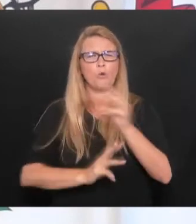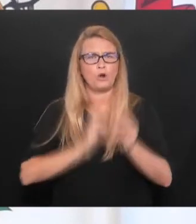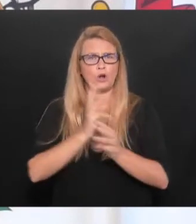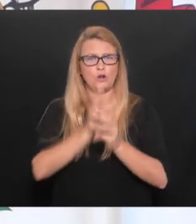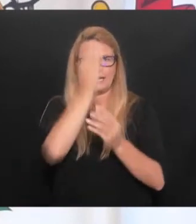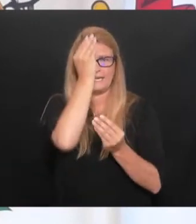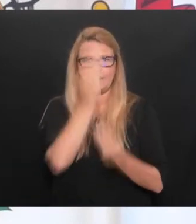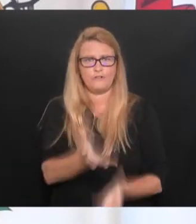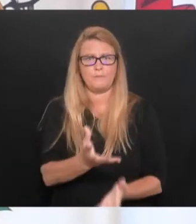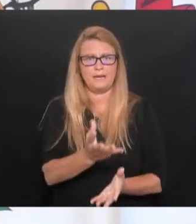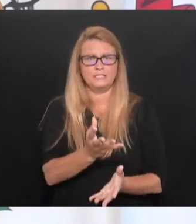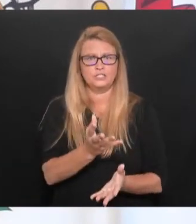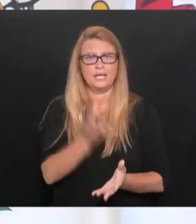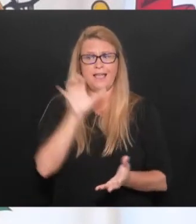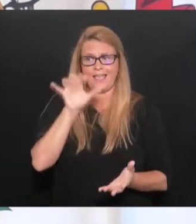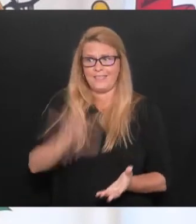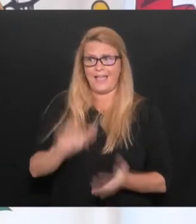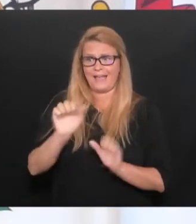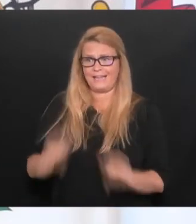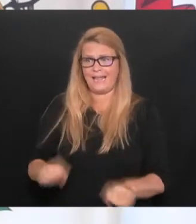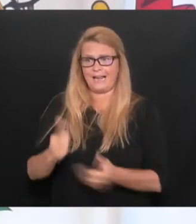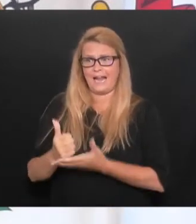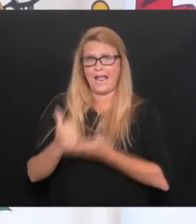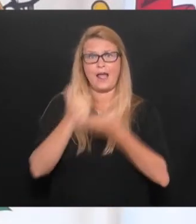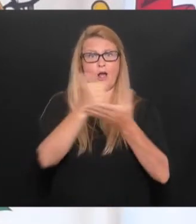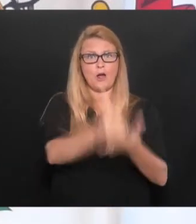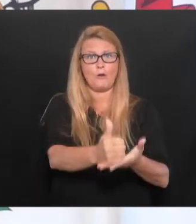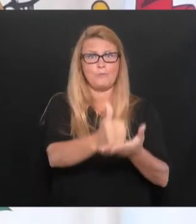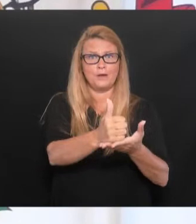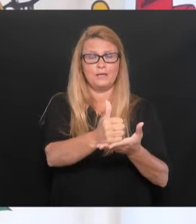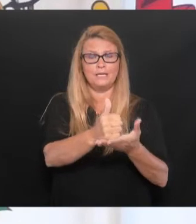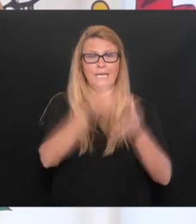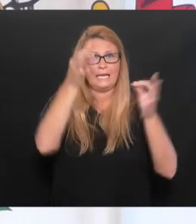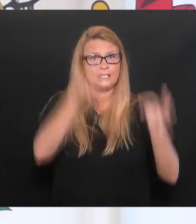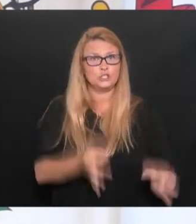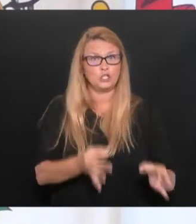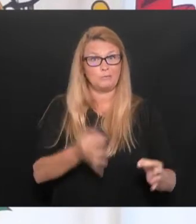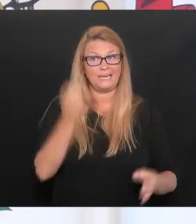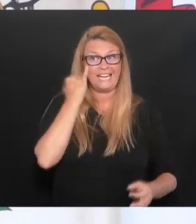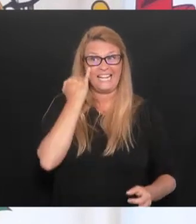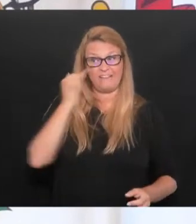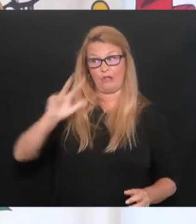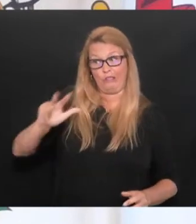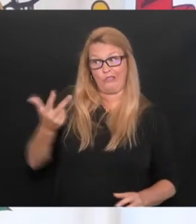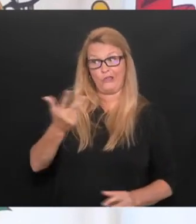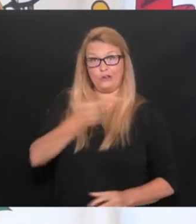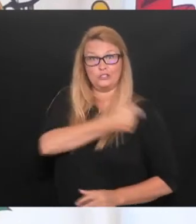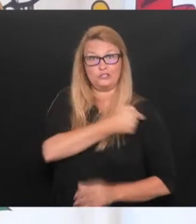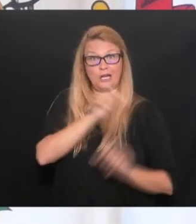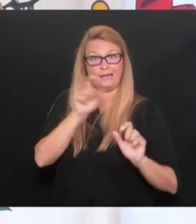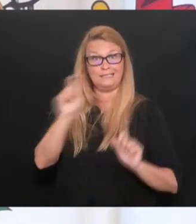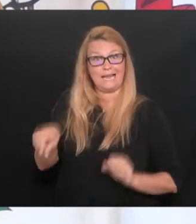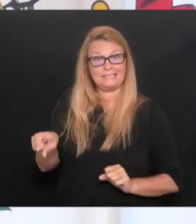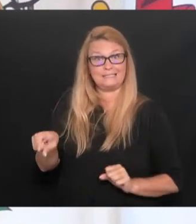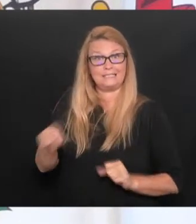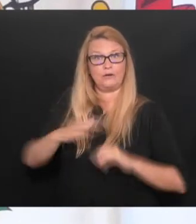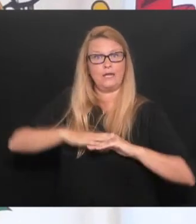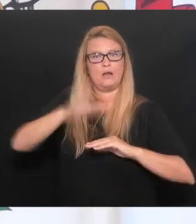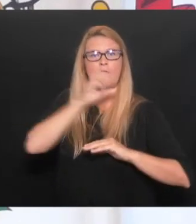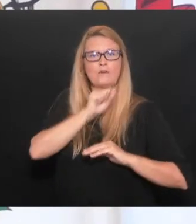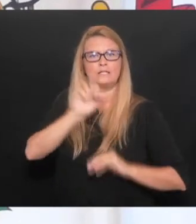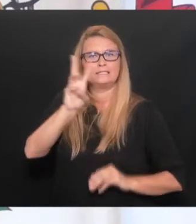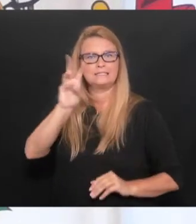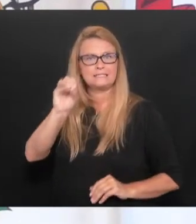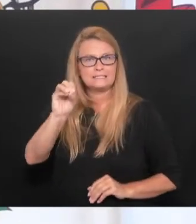a way that assists in determining if a third dose of vaccine is best for our citizens over 60 who